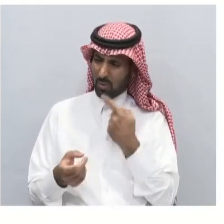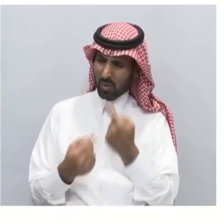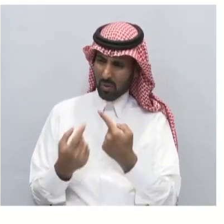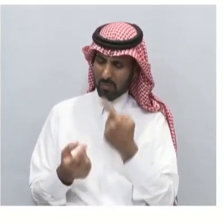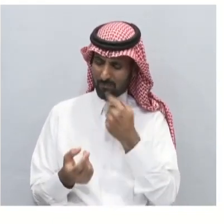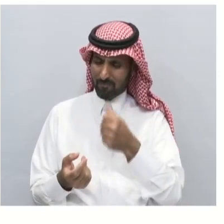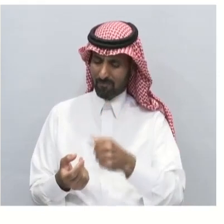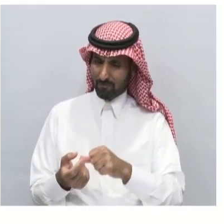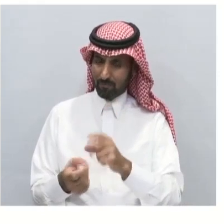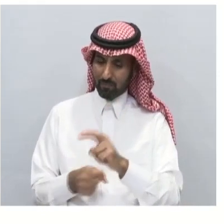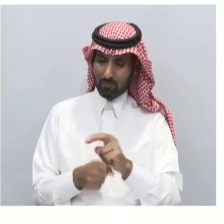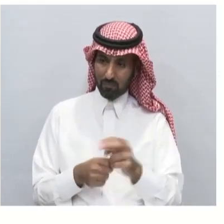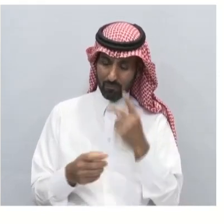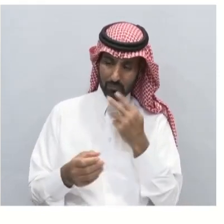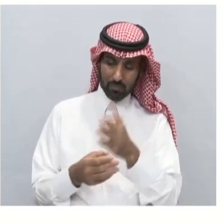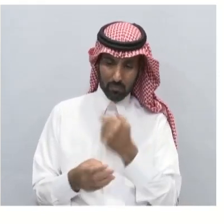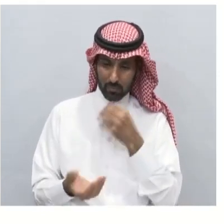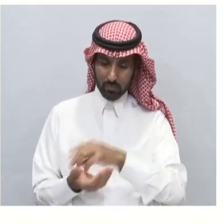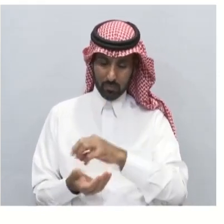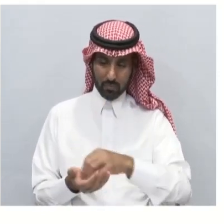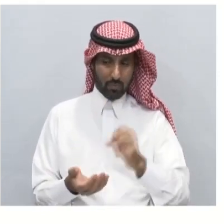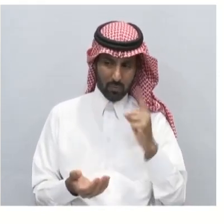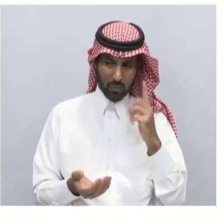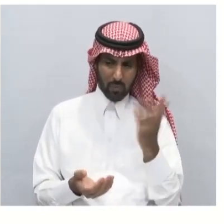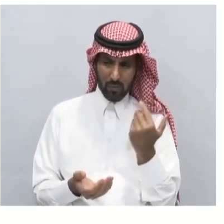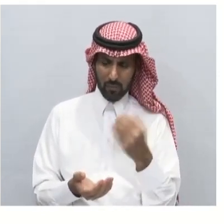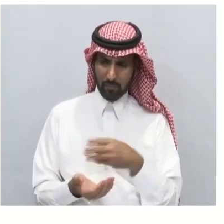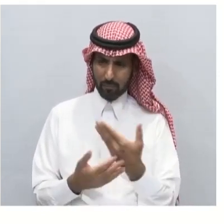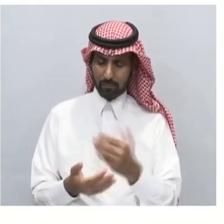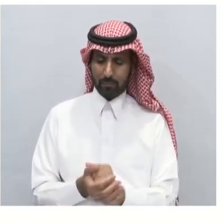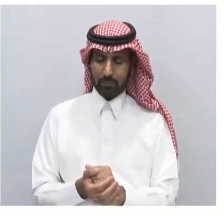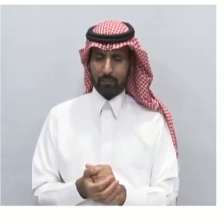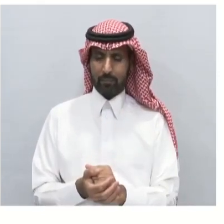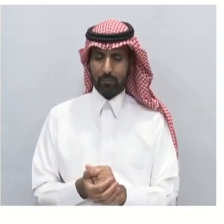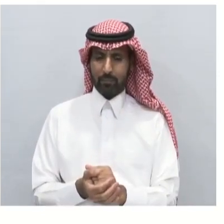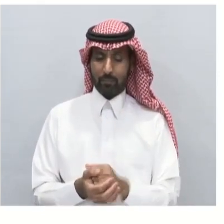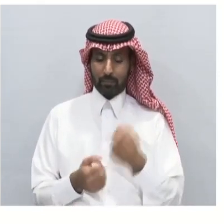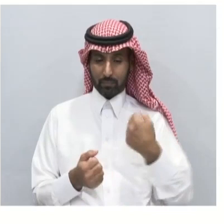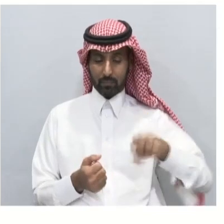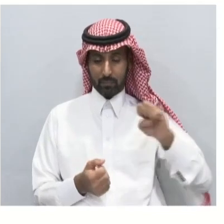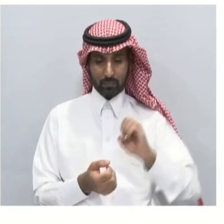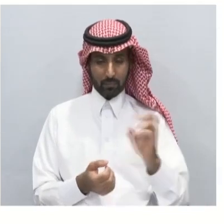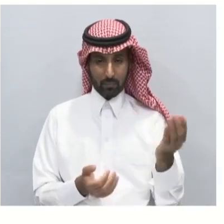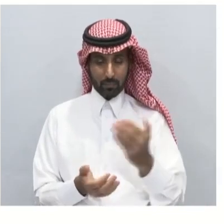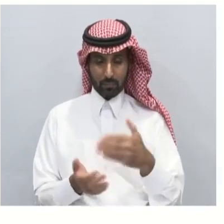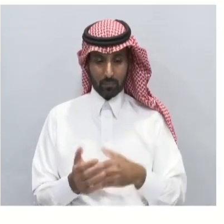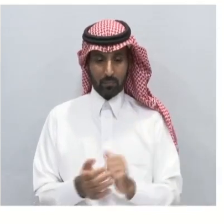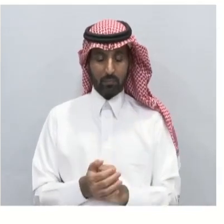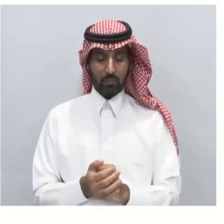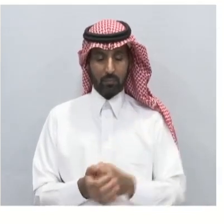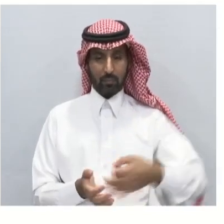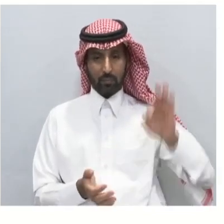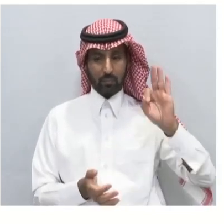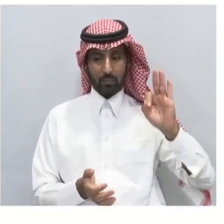other cultures might not understand. Okay, this is it for exercise E. Now for the last exercise